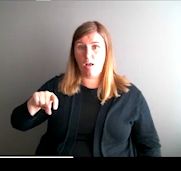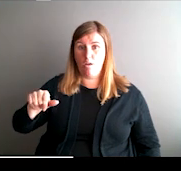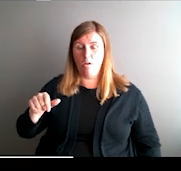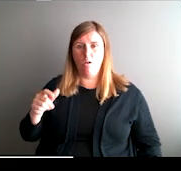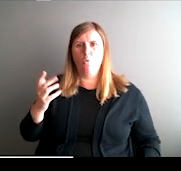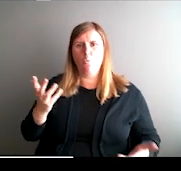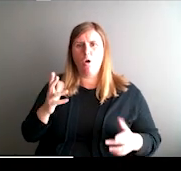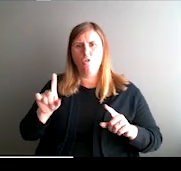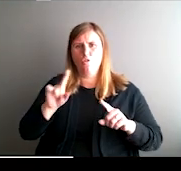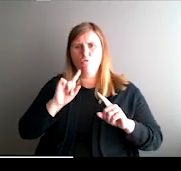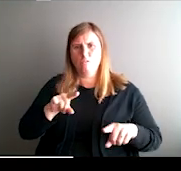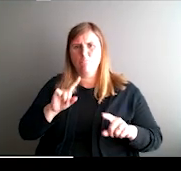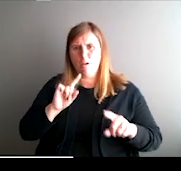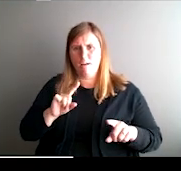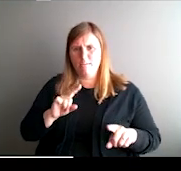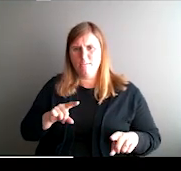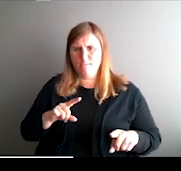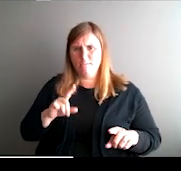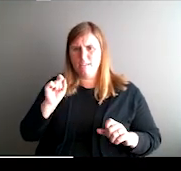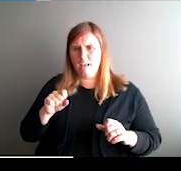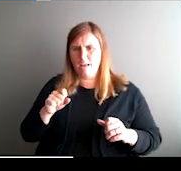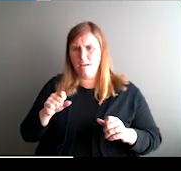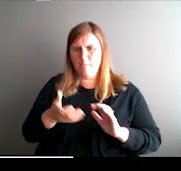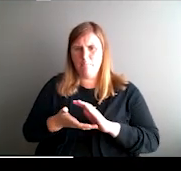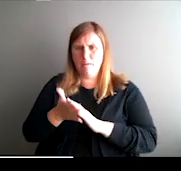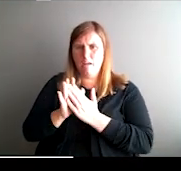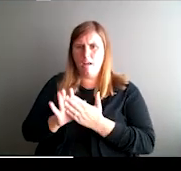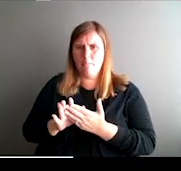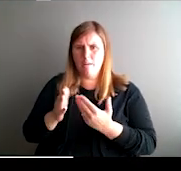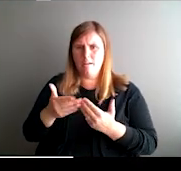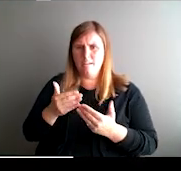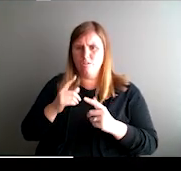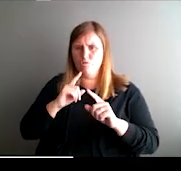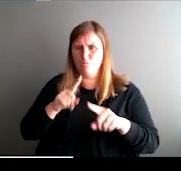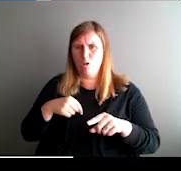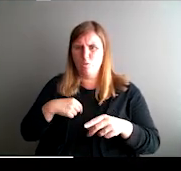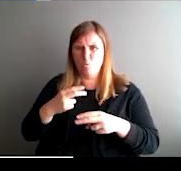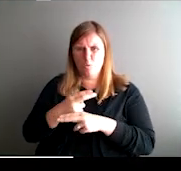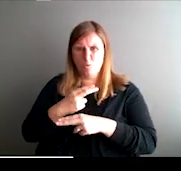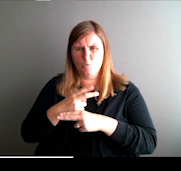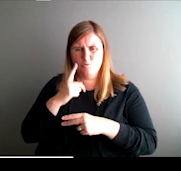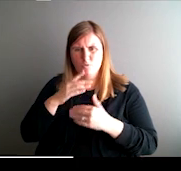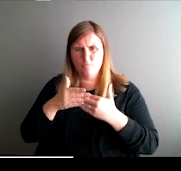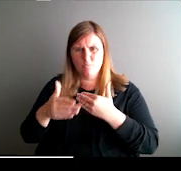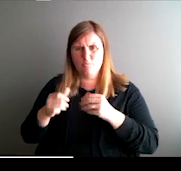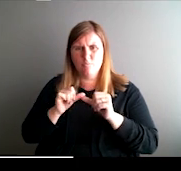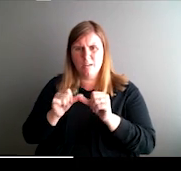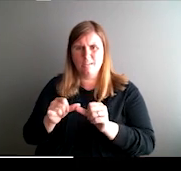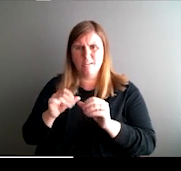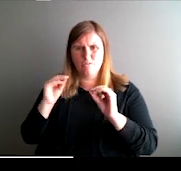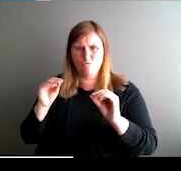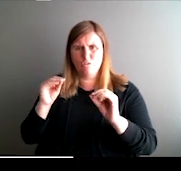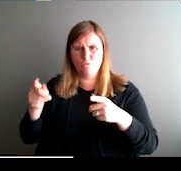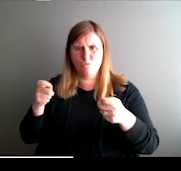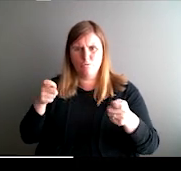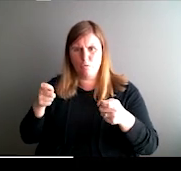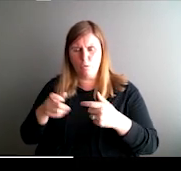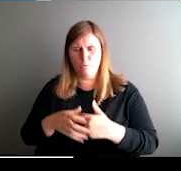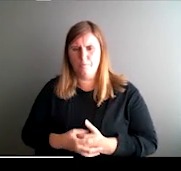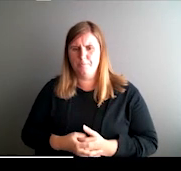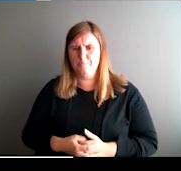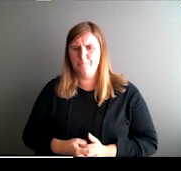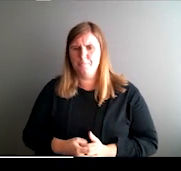those responses can become an easy response that we'll use to maintain instructional control.